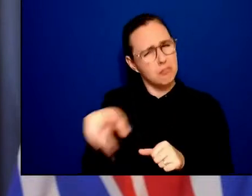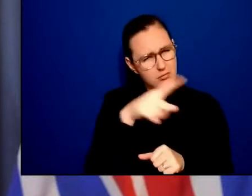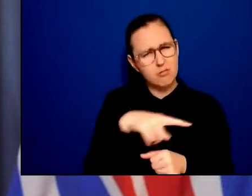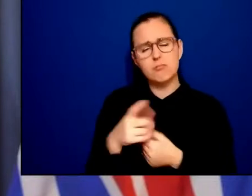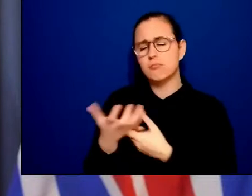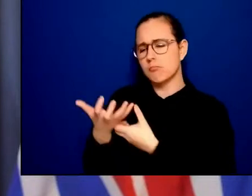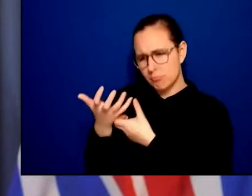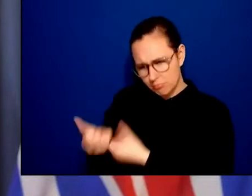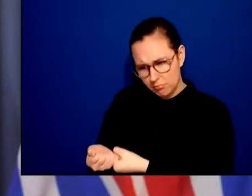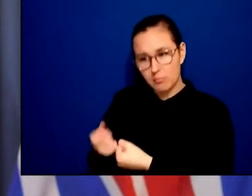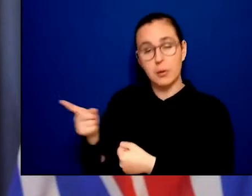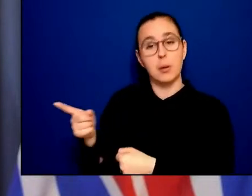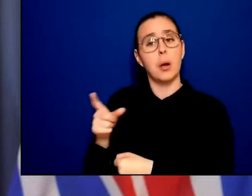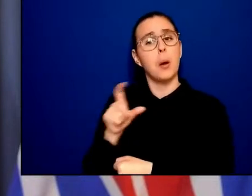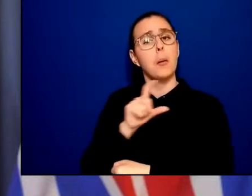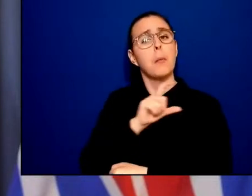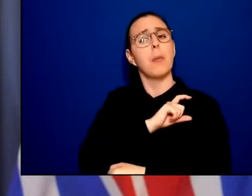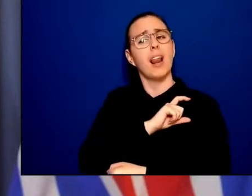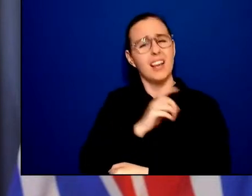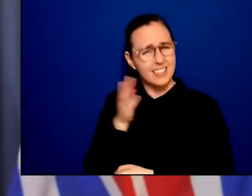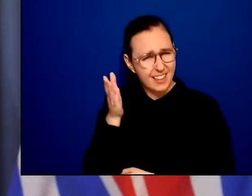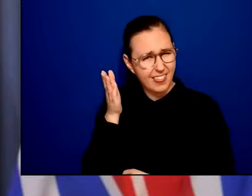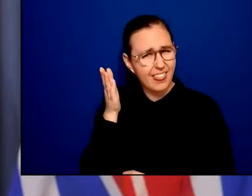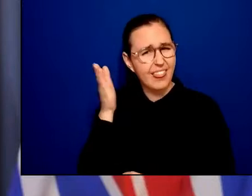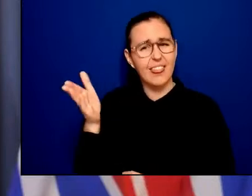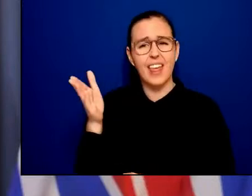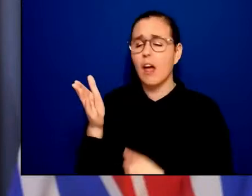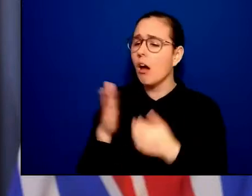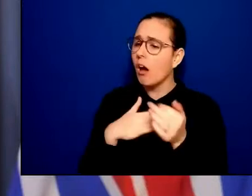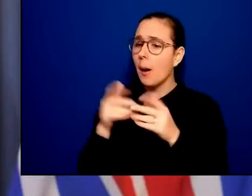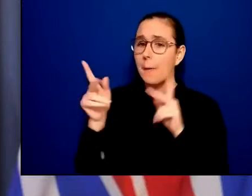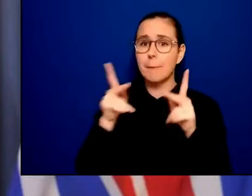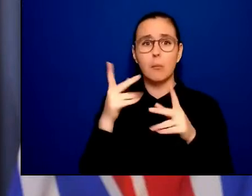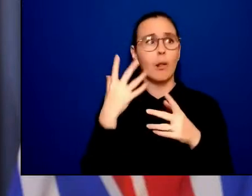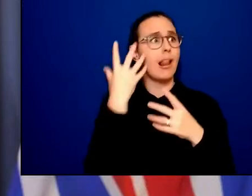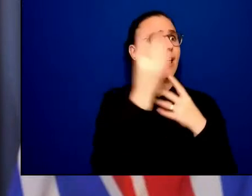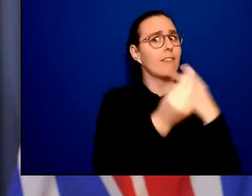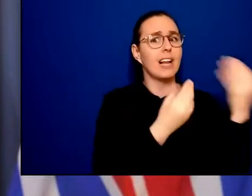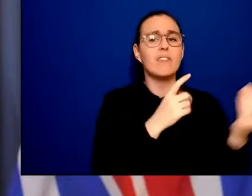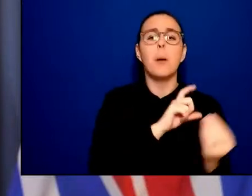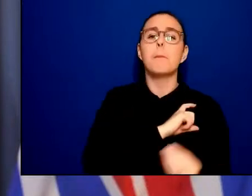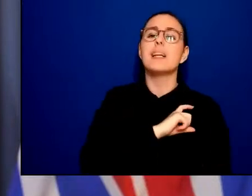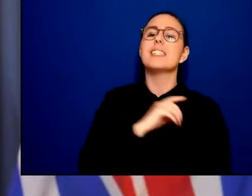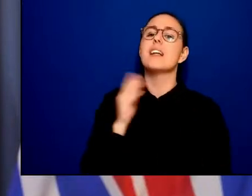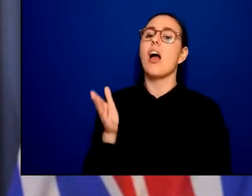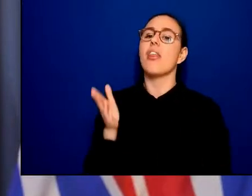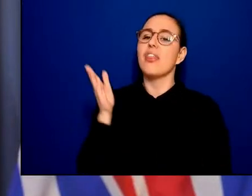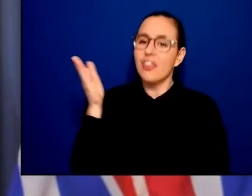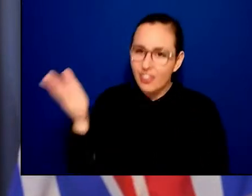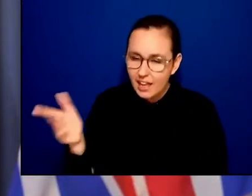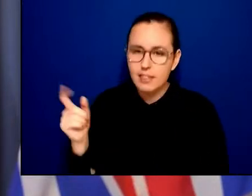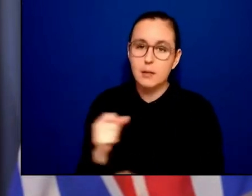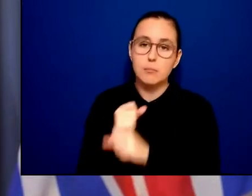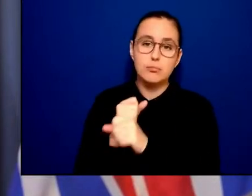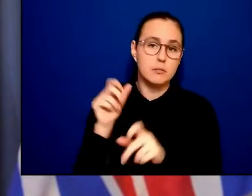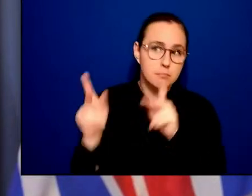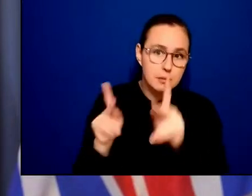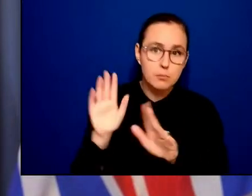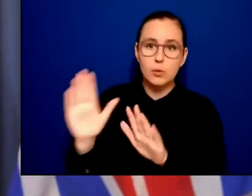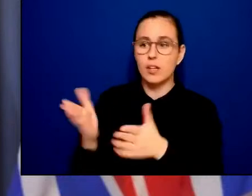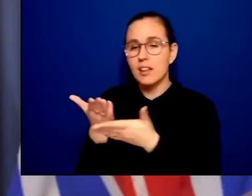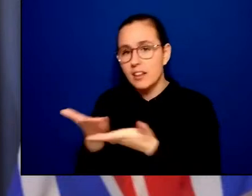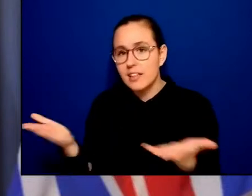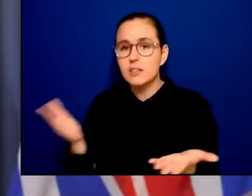communities, protecting life and protecting property. In terms of people who feel that the need to stay behind, there